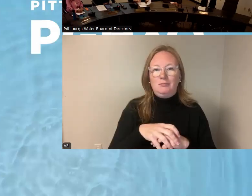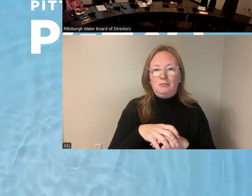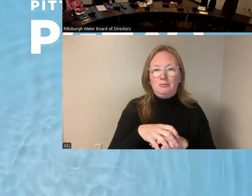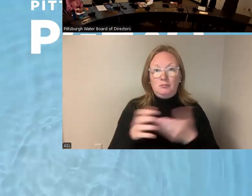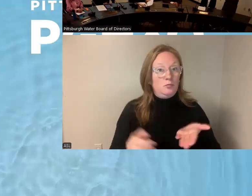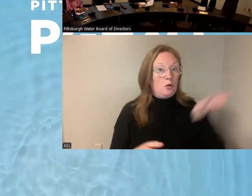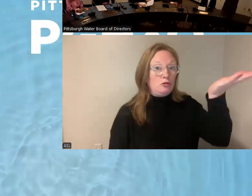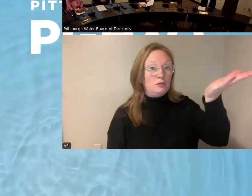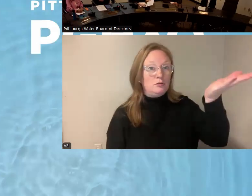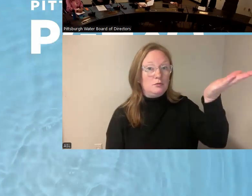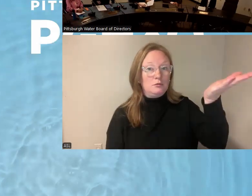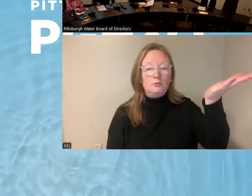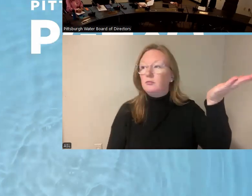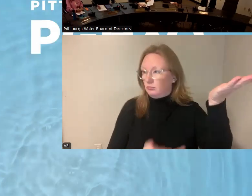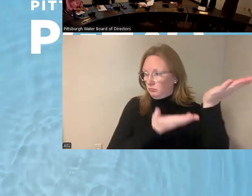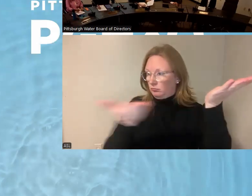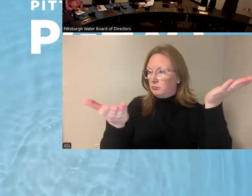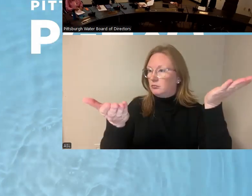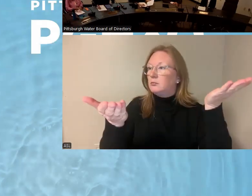motion? So moved.